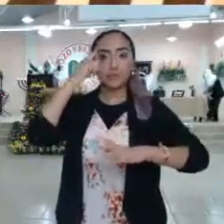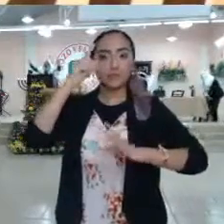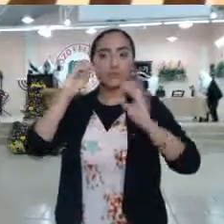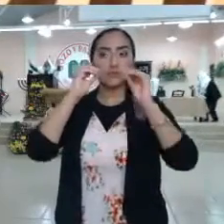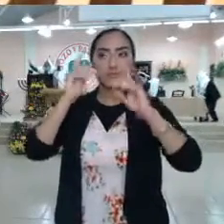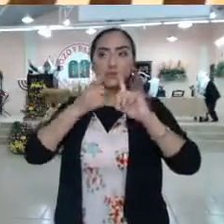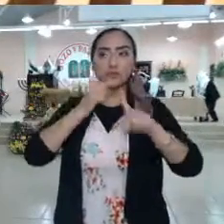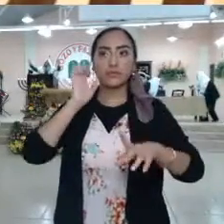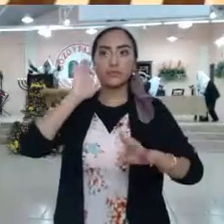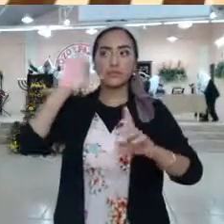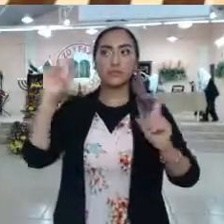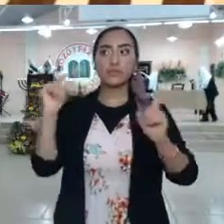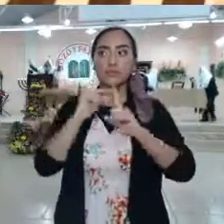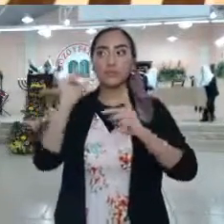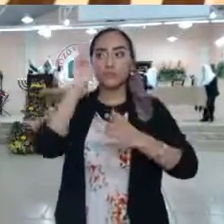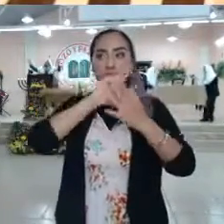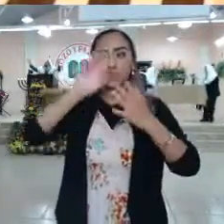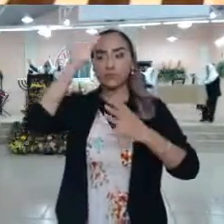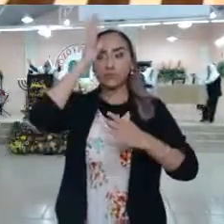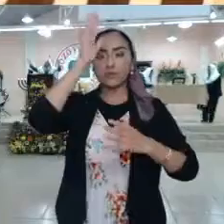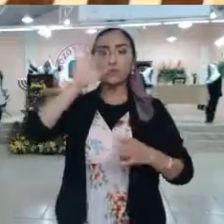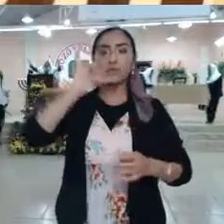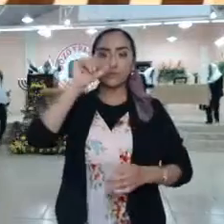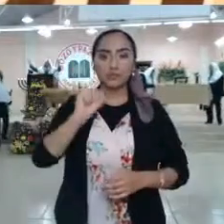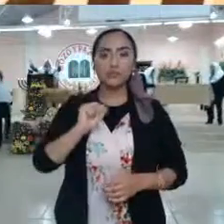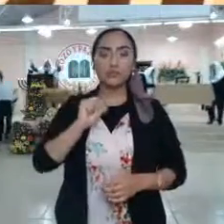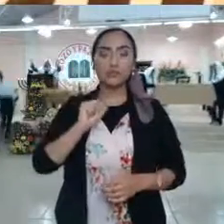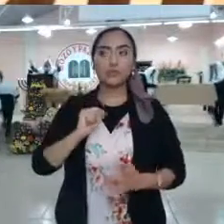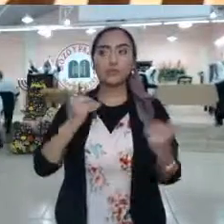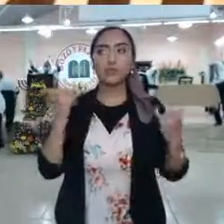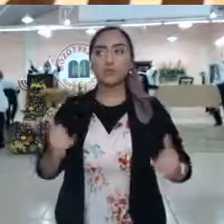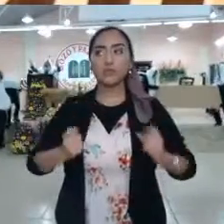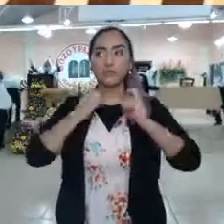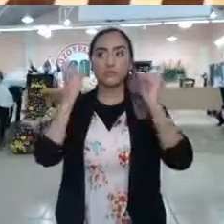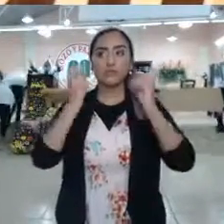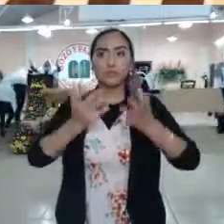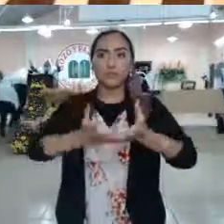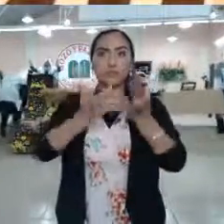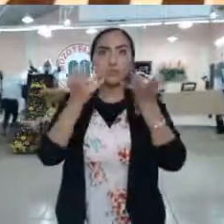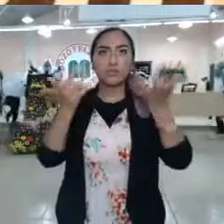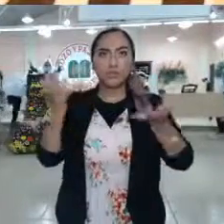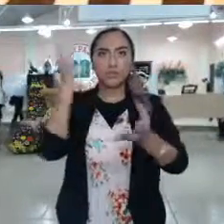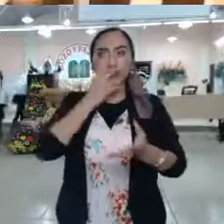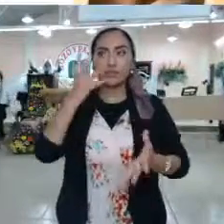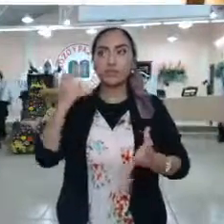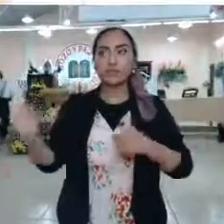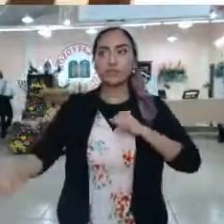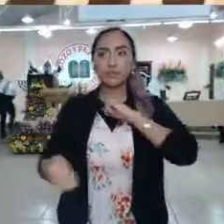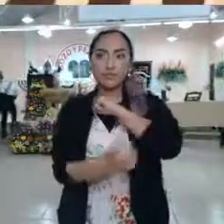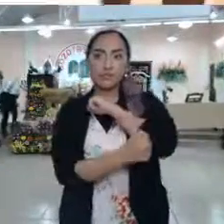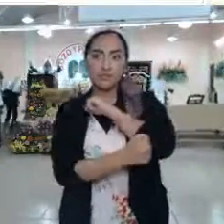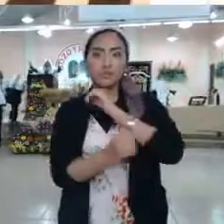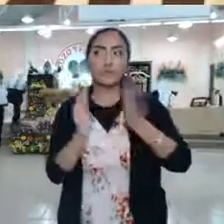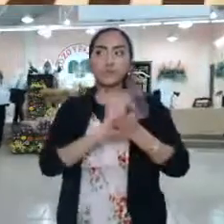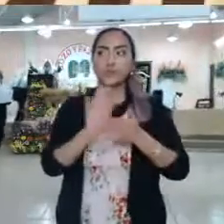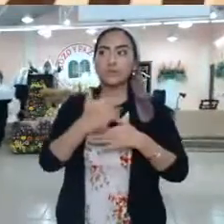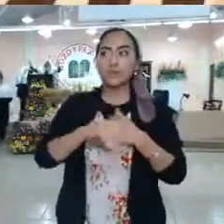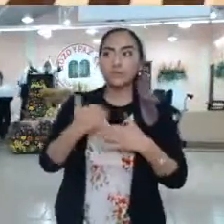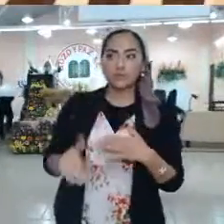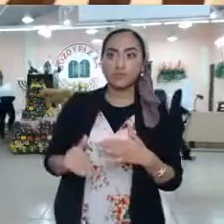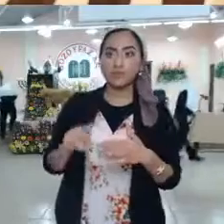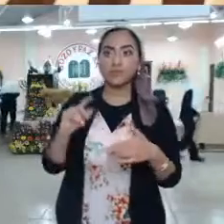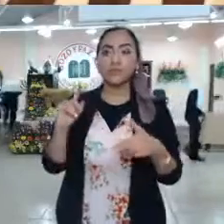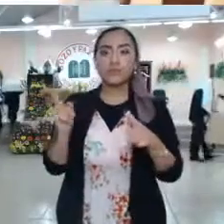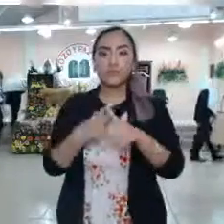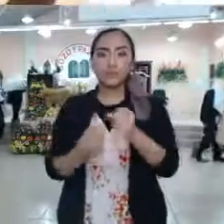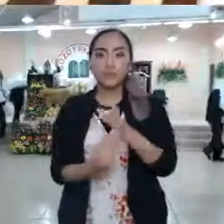tu palabra. for the ministration of Abba, your word, ciertamente, Abba. Certainly, Esta fiesta ha sido hermosa. this feast has been Pesach, beautiful. Pesach, Hamad Hamad Sod Sod